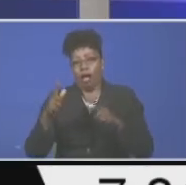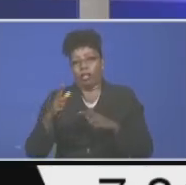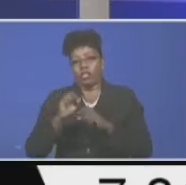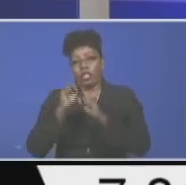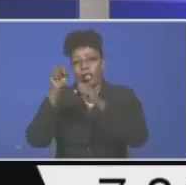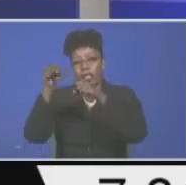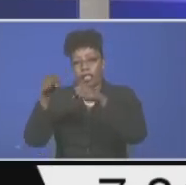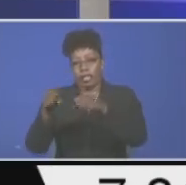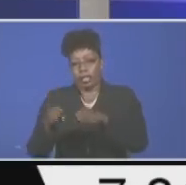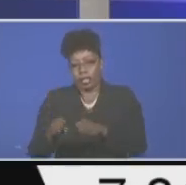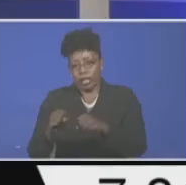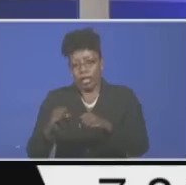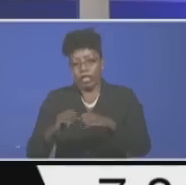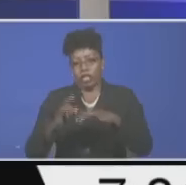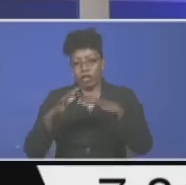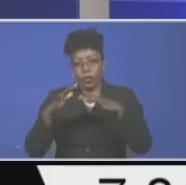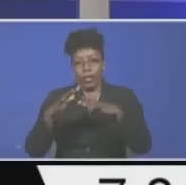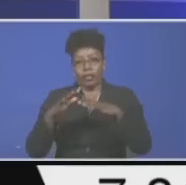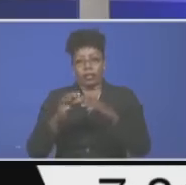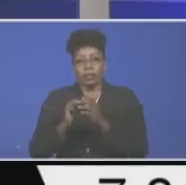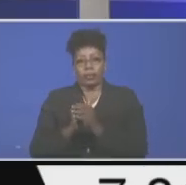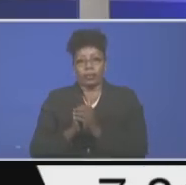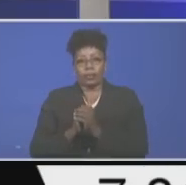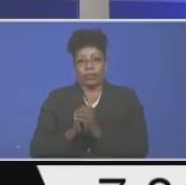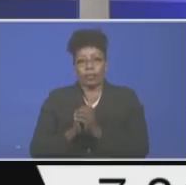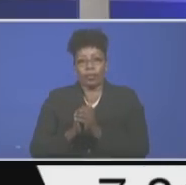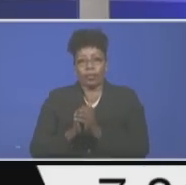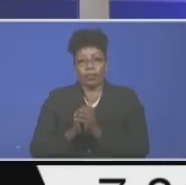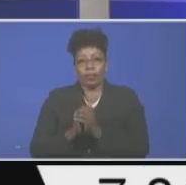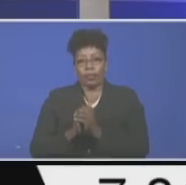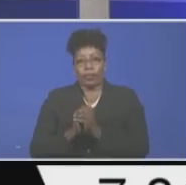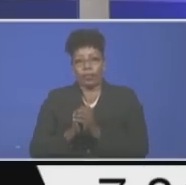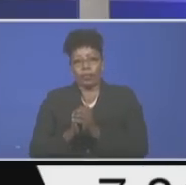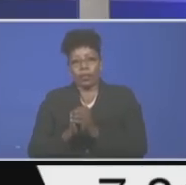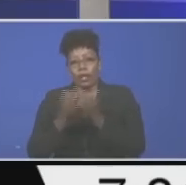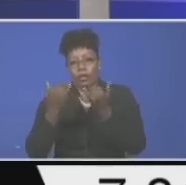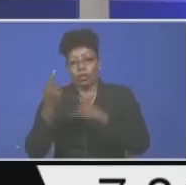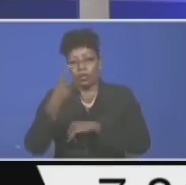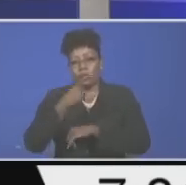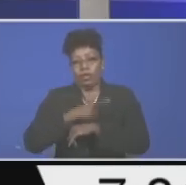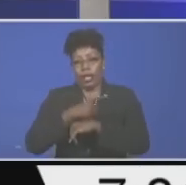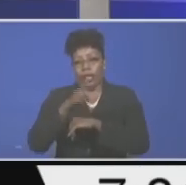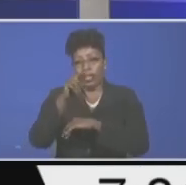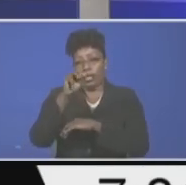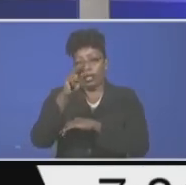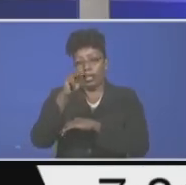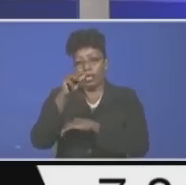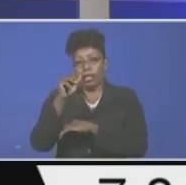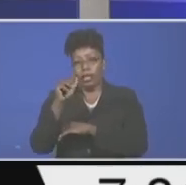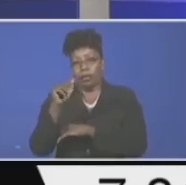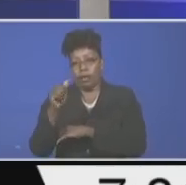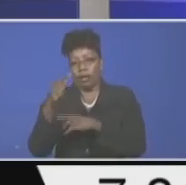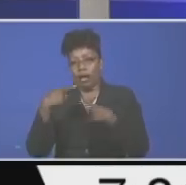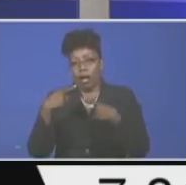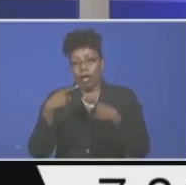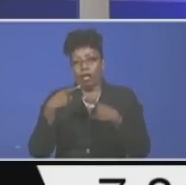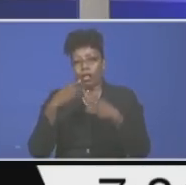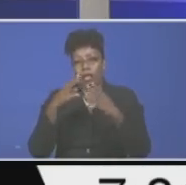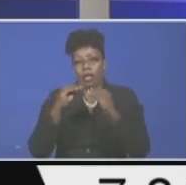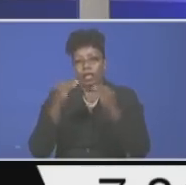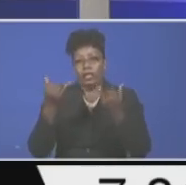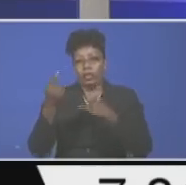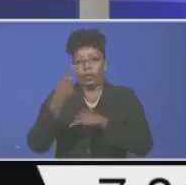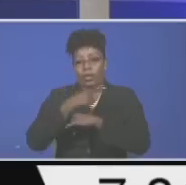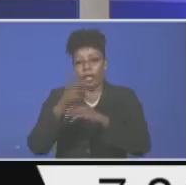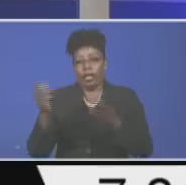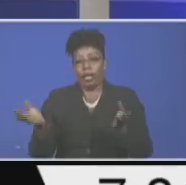Friday as the monster storm Florence spares the Bahamas. Today, the National Emergency Management Agency held a press conference